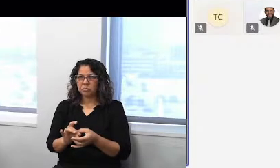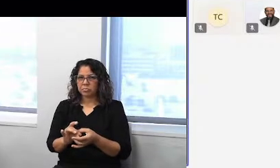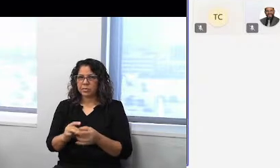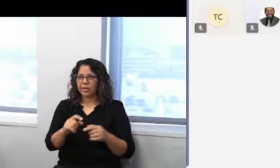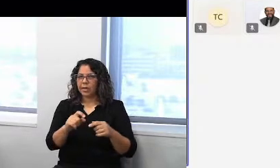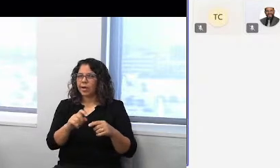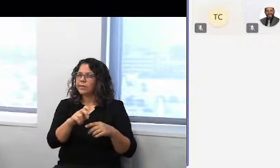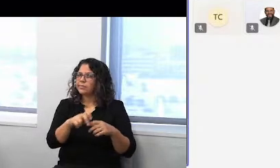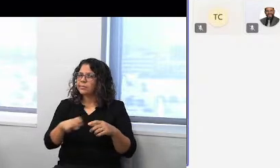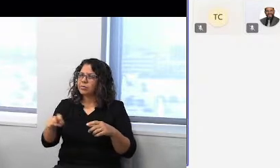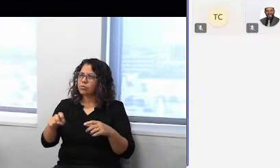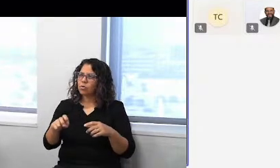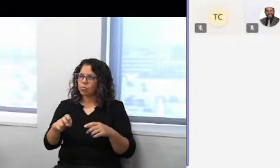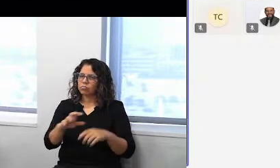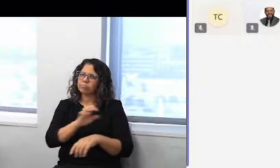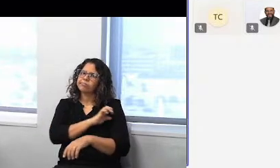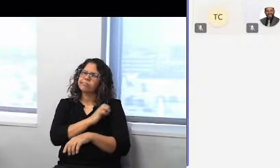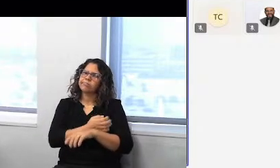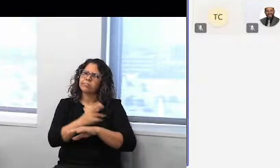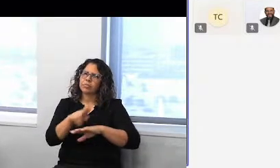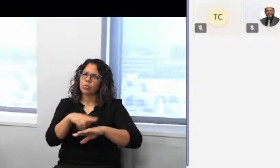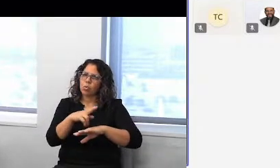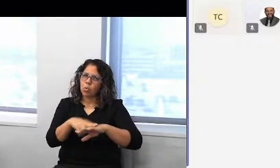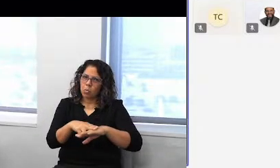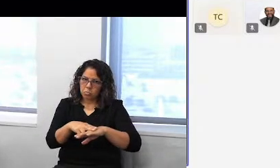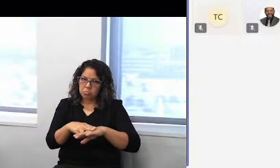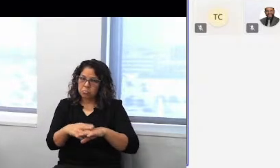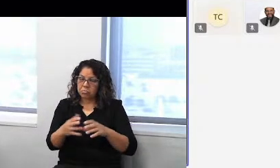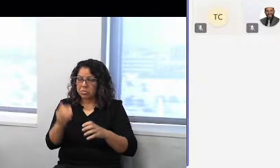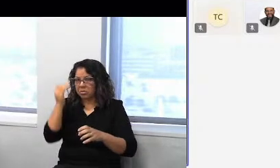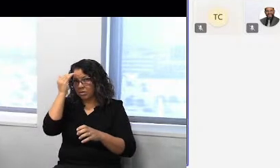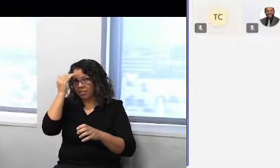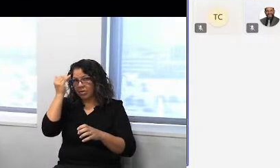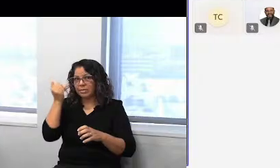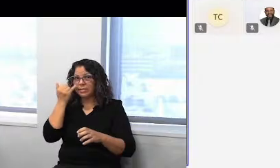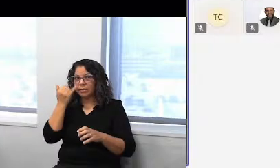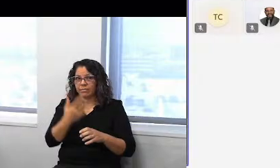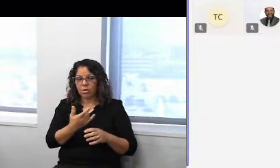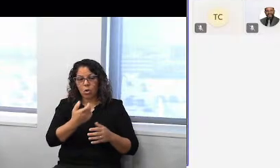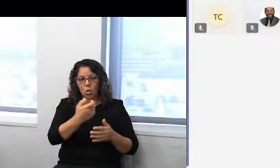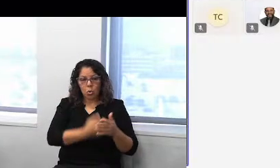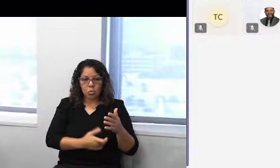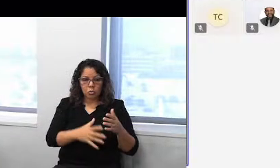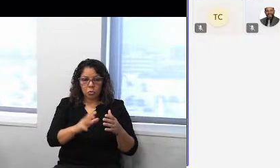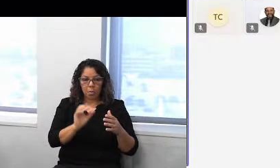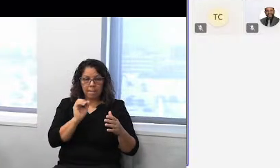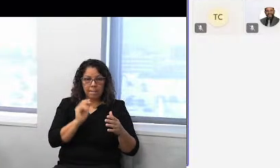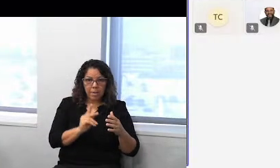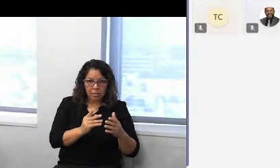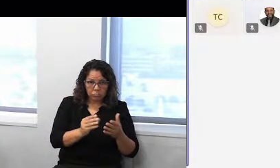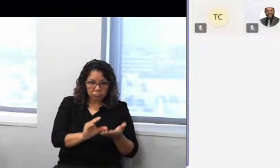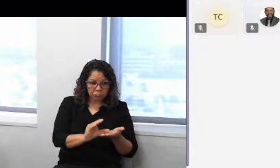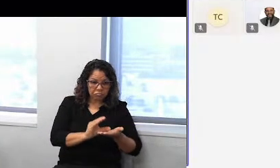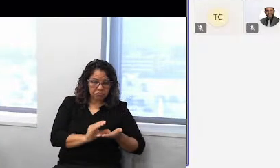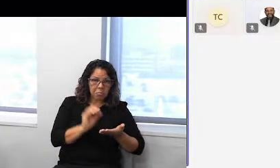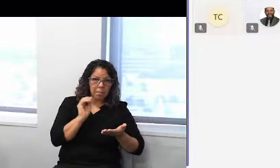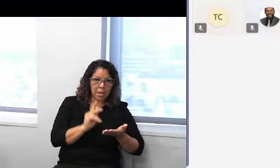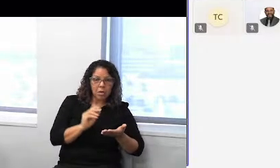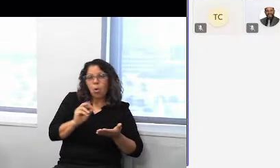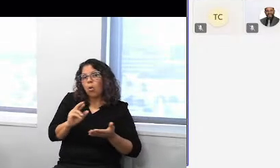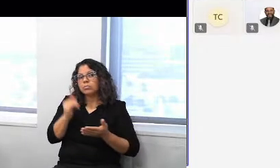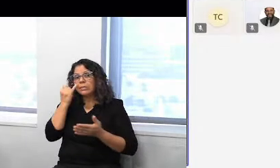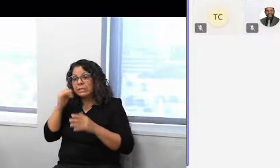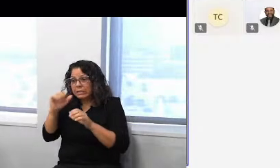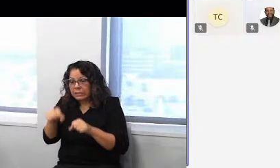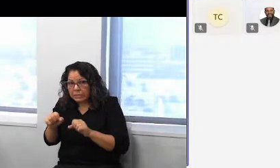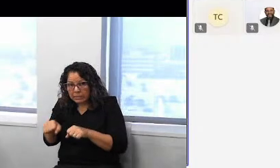difference between 2 ways in which these costs could get recovered. One way is